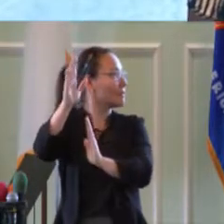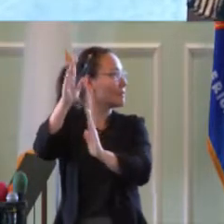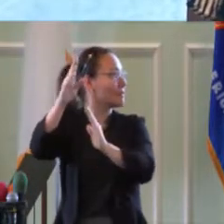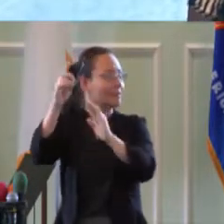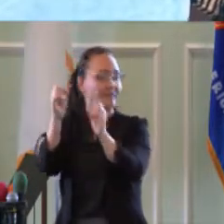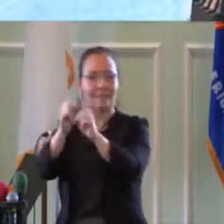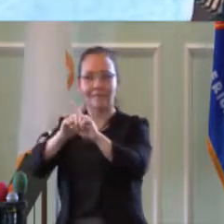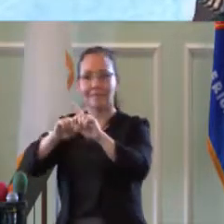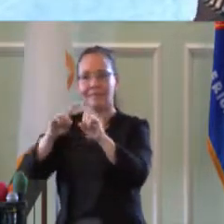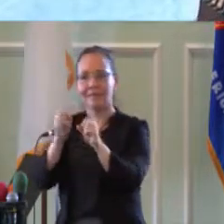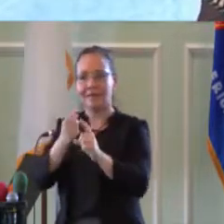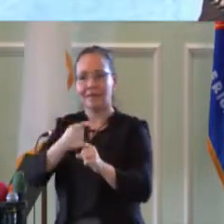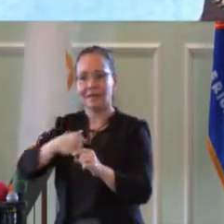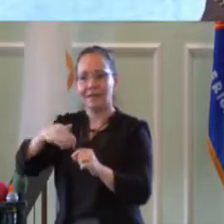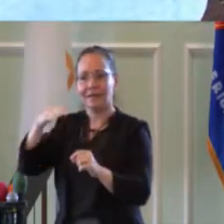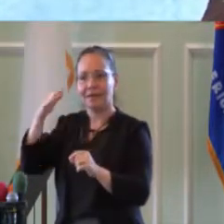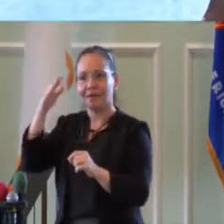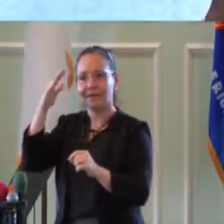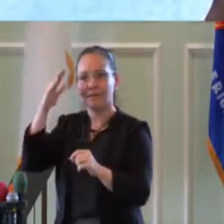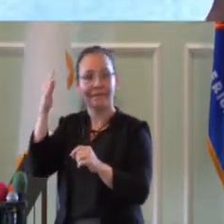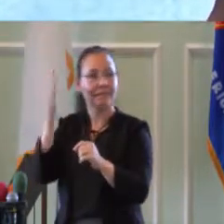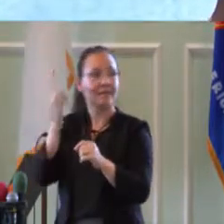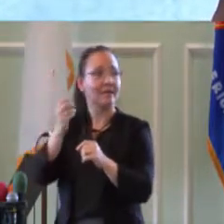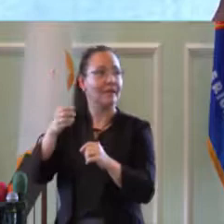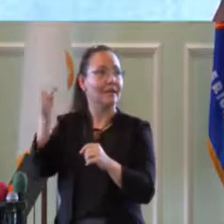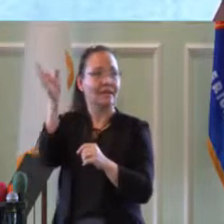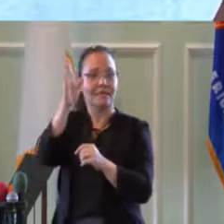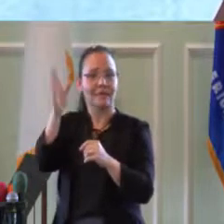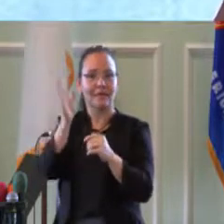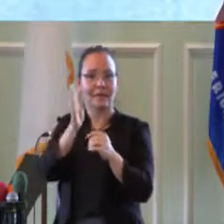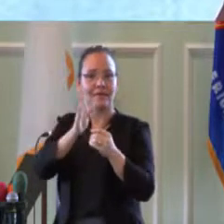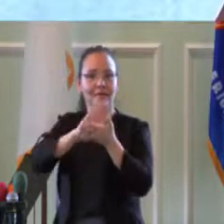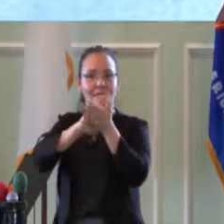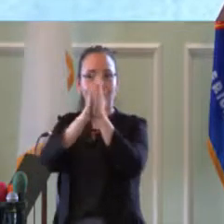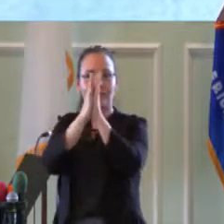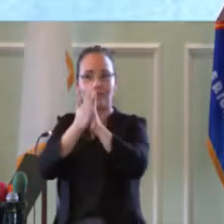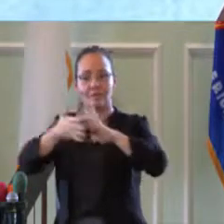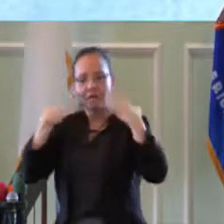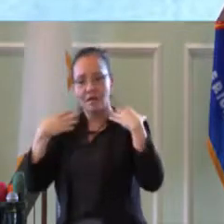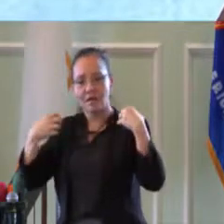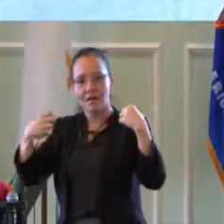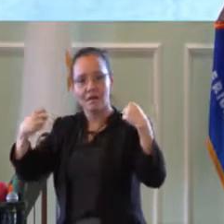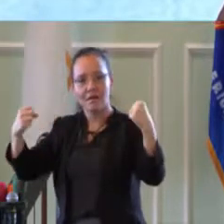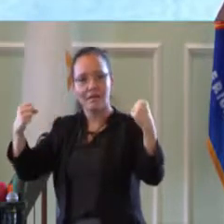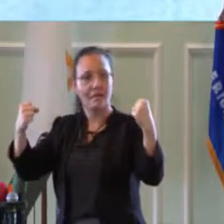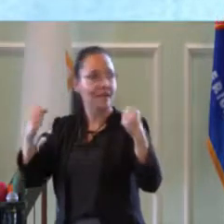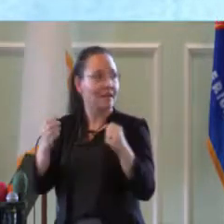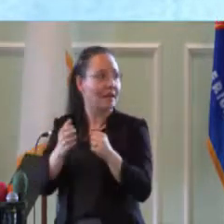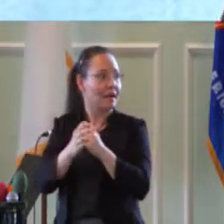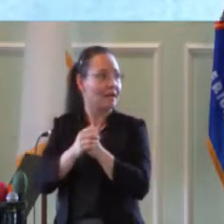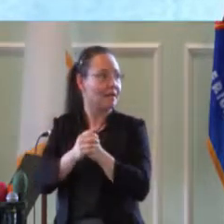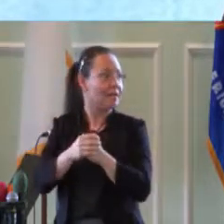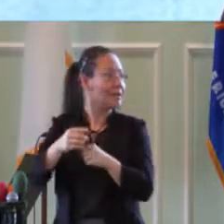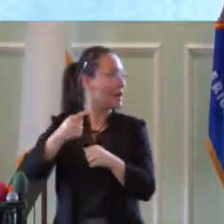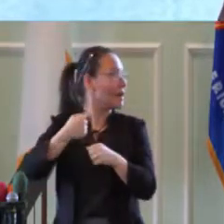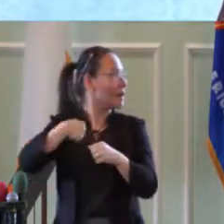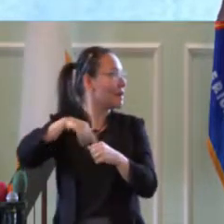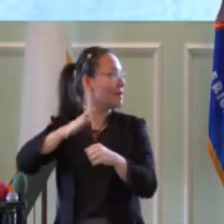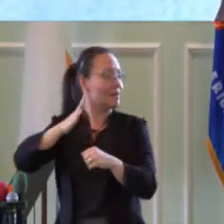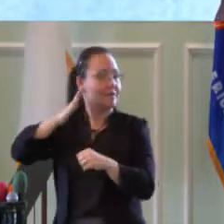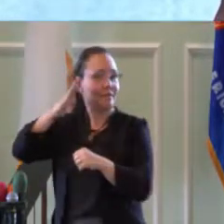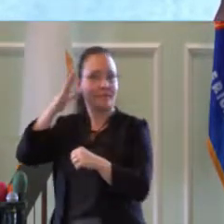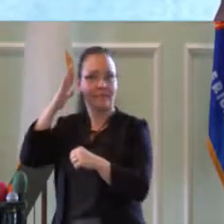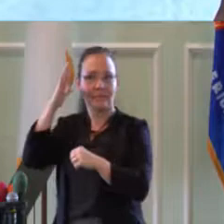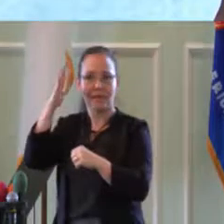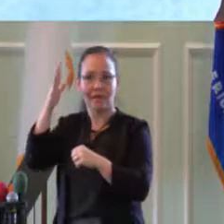I knew I'd never be so strong. I looked hard at